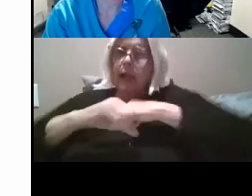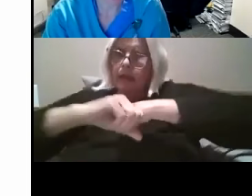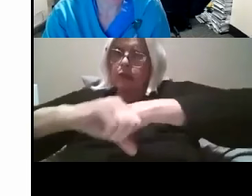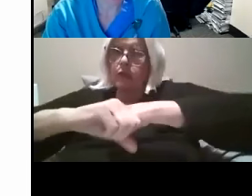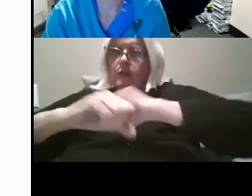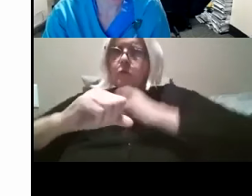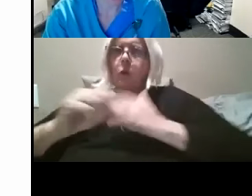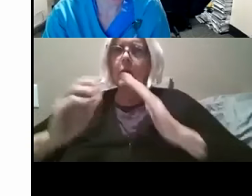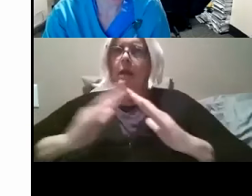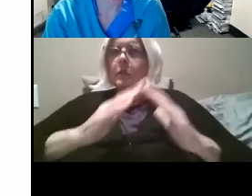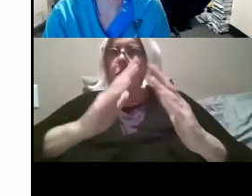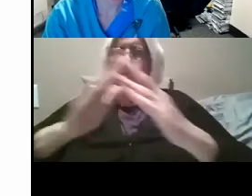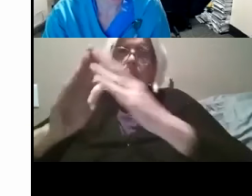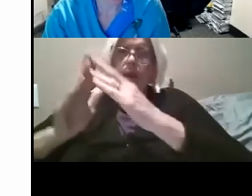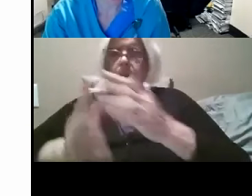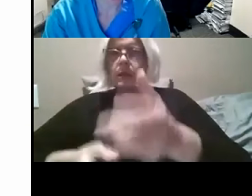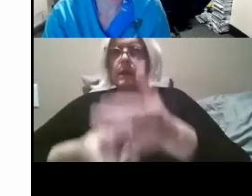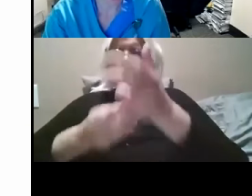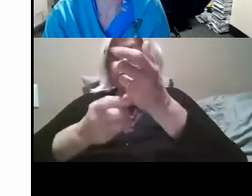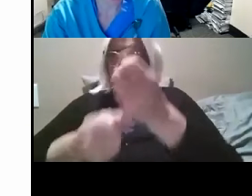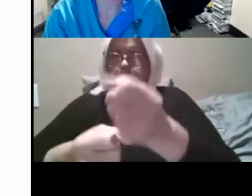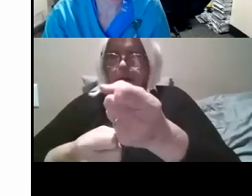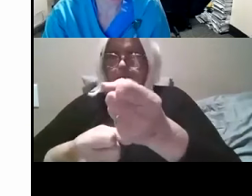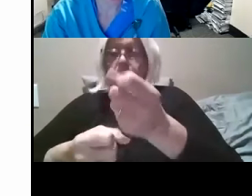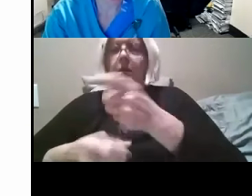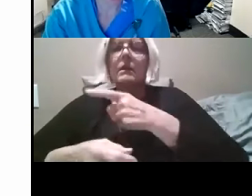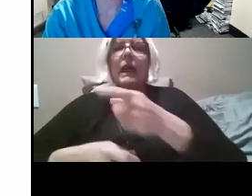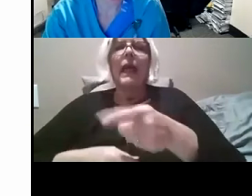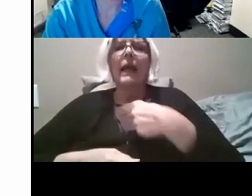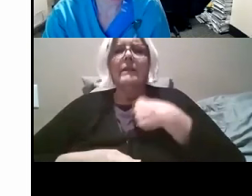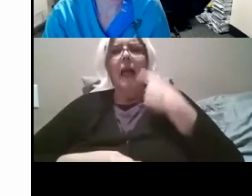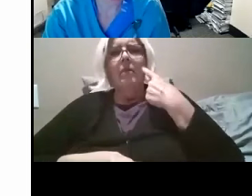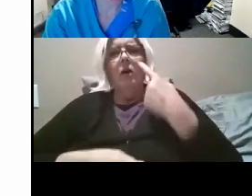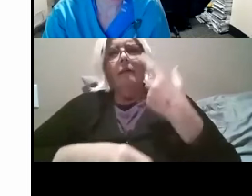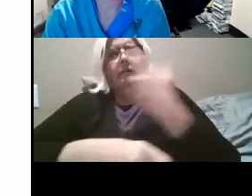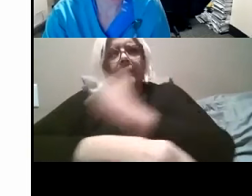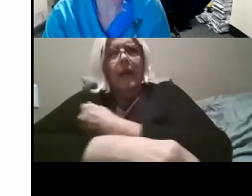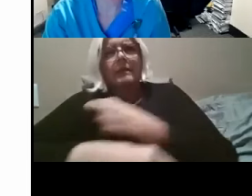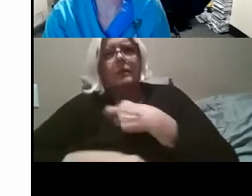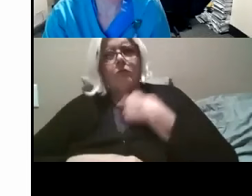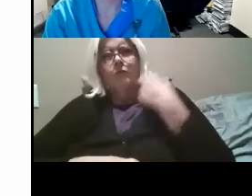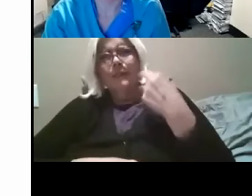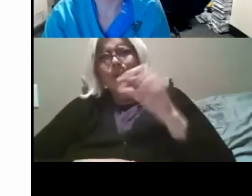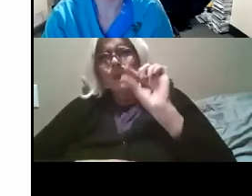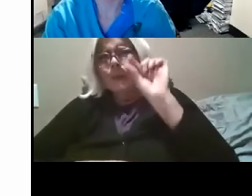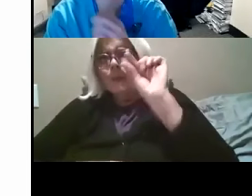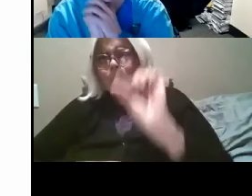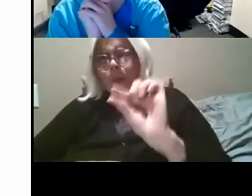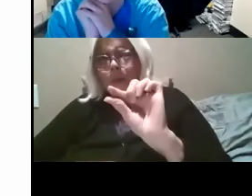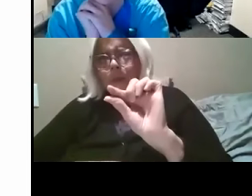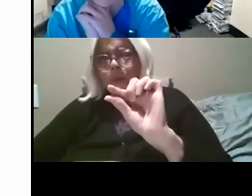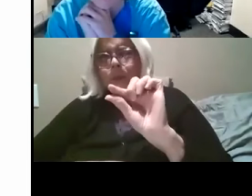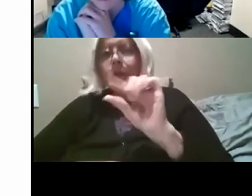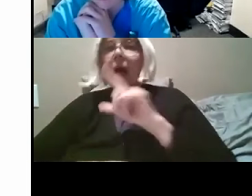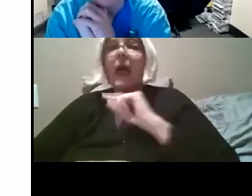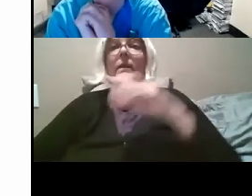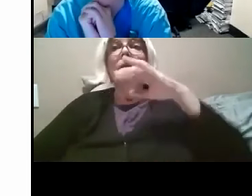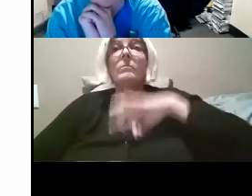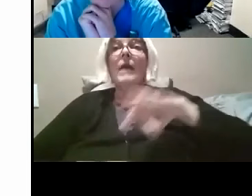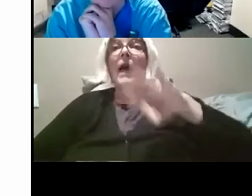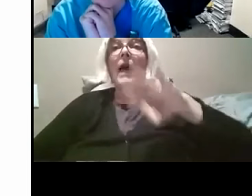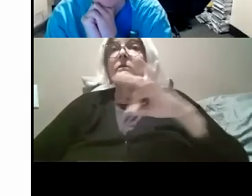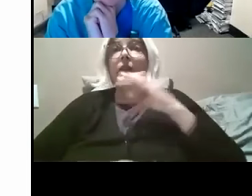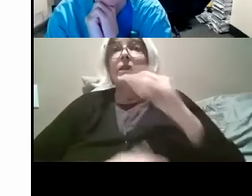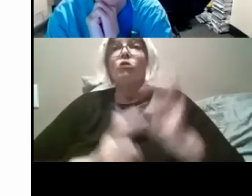risks of this vaccine were really small to my kids. And the benefits are just incredible. It does prevent that rare case